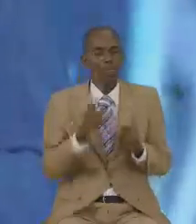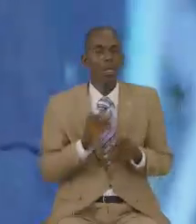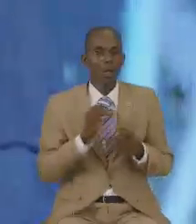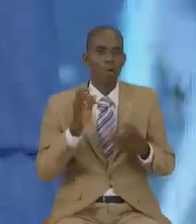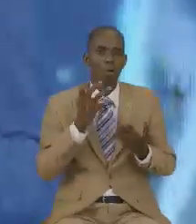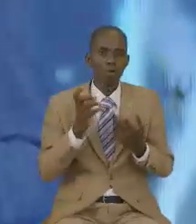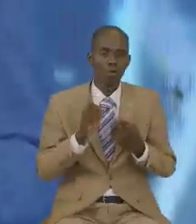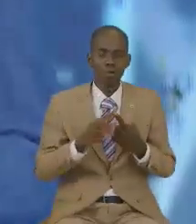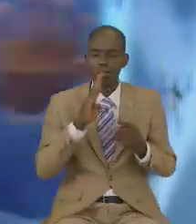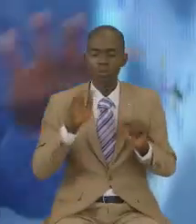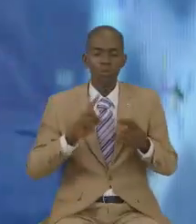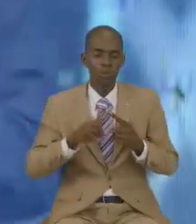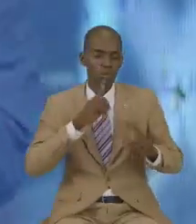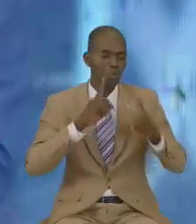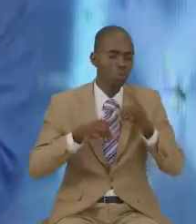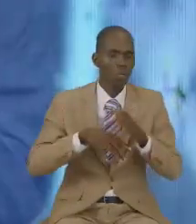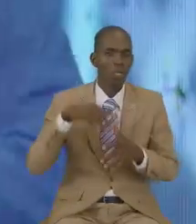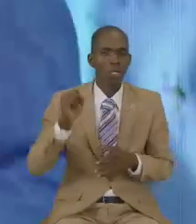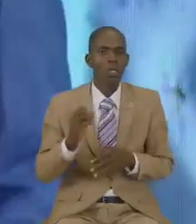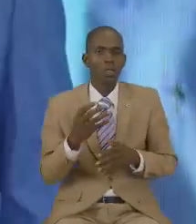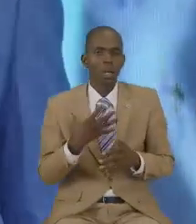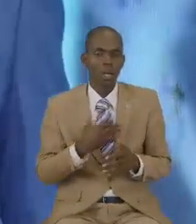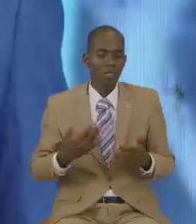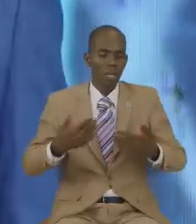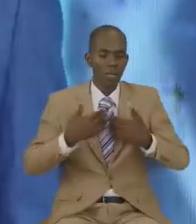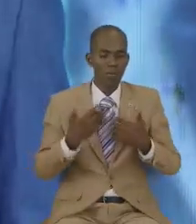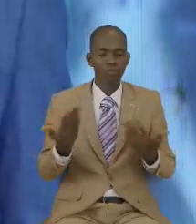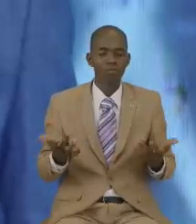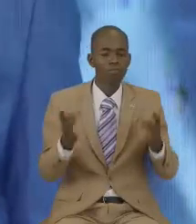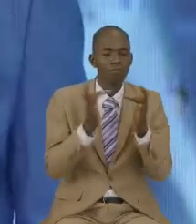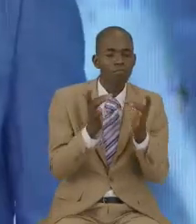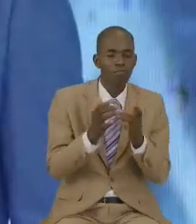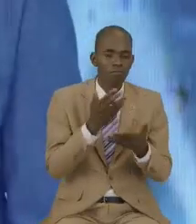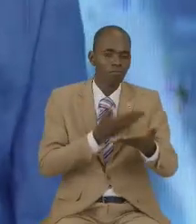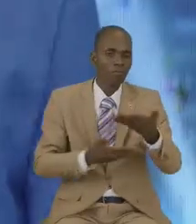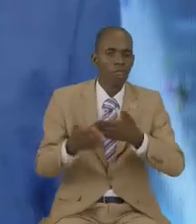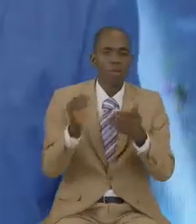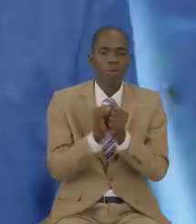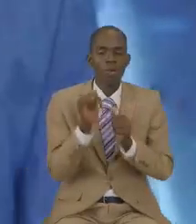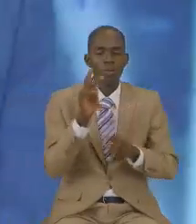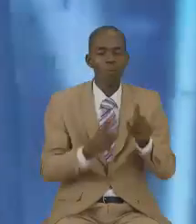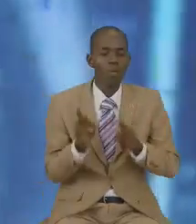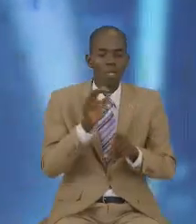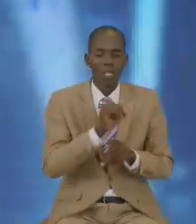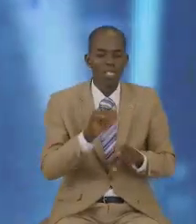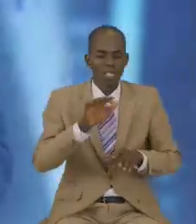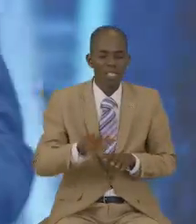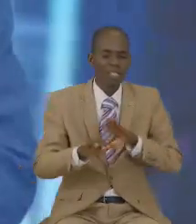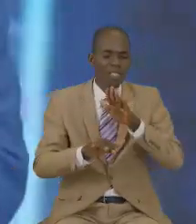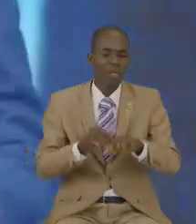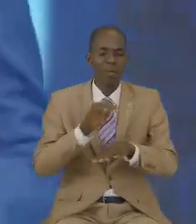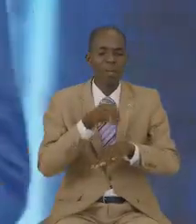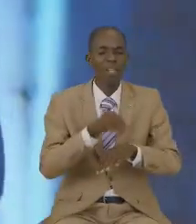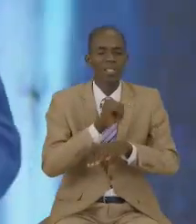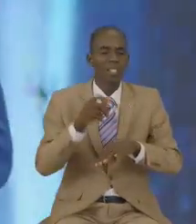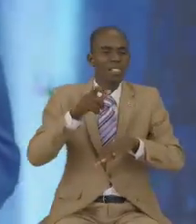connection and your contact, interaction with people a little at a time, a step at a time, every day. And